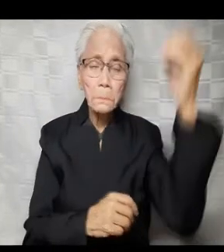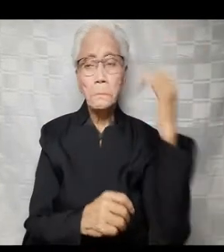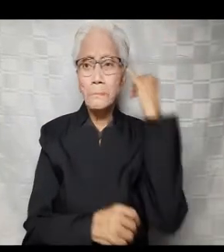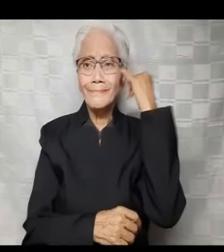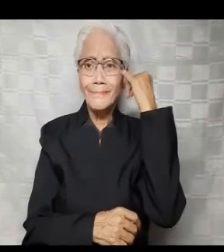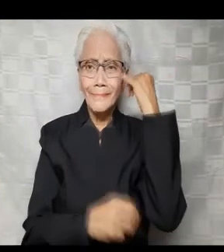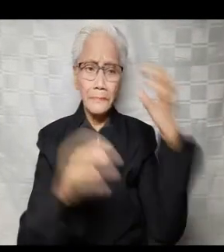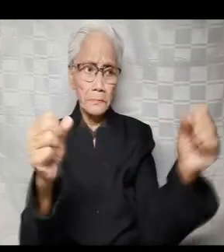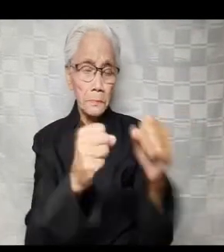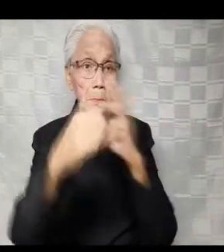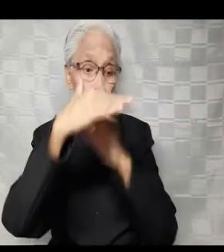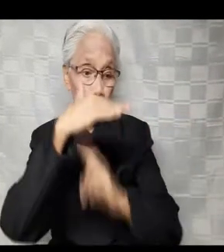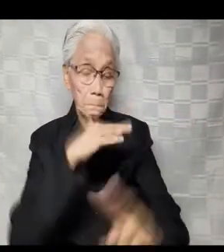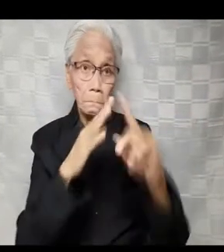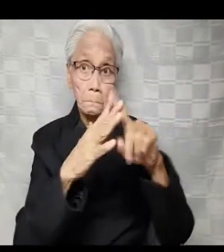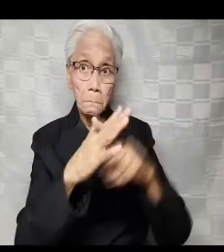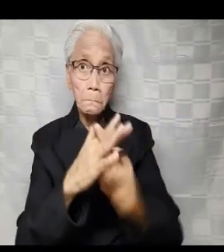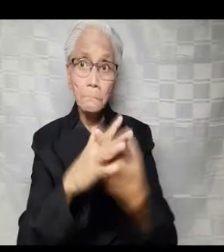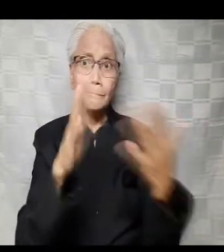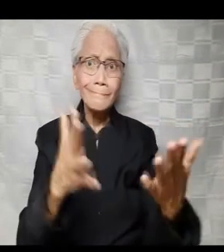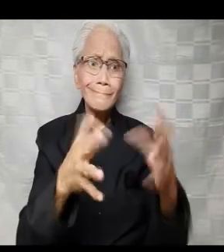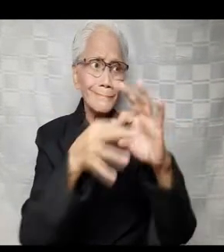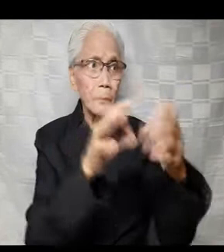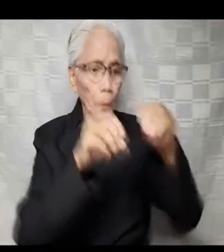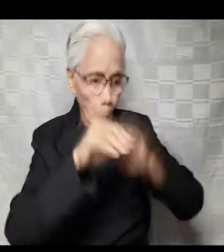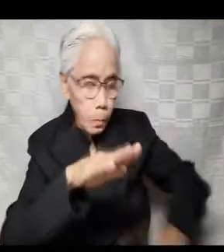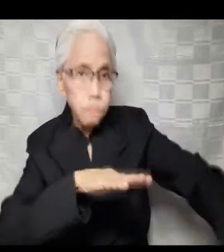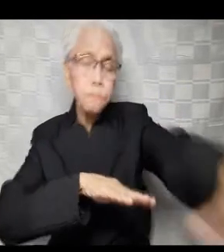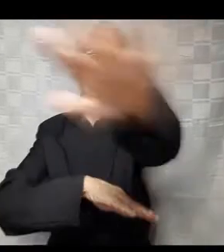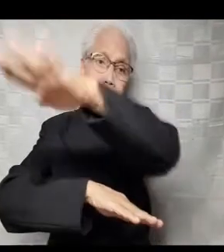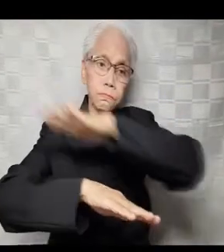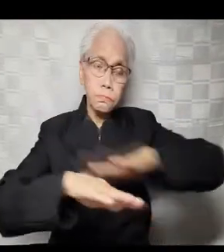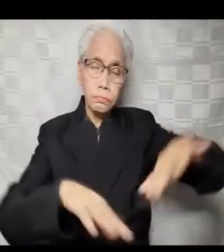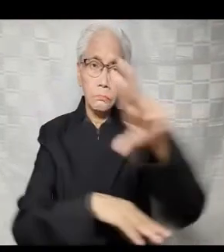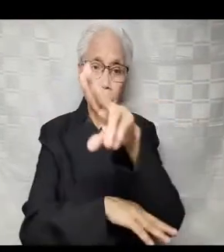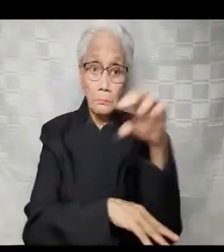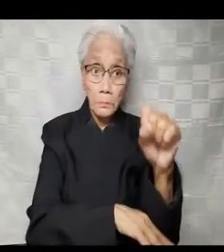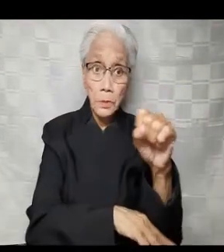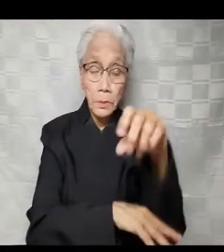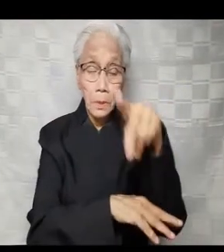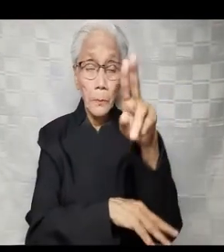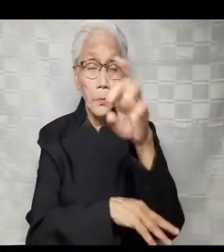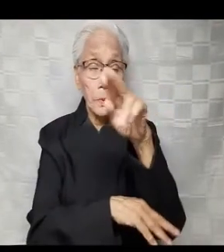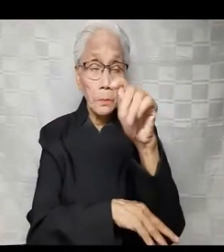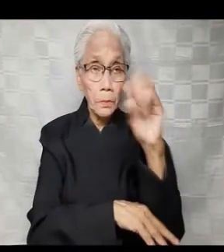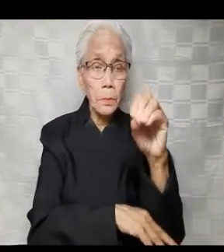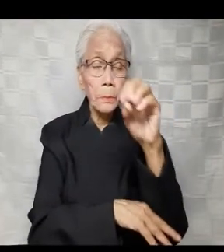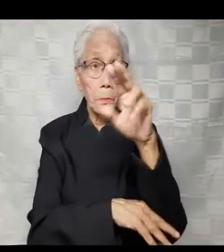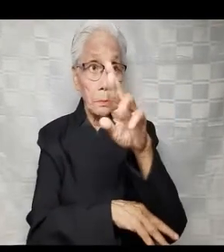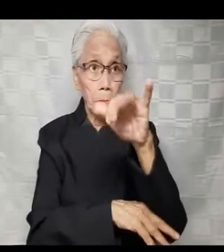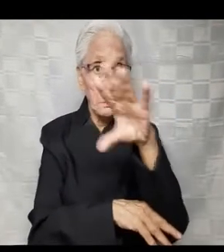popular opinion, James's small and humble beginnings became a chain of department stores all over the United States and